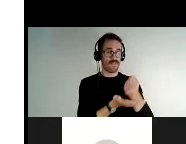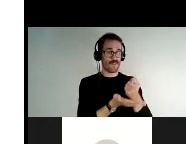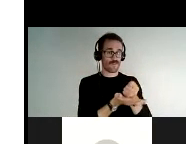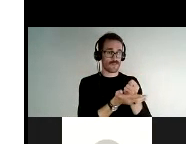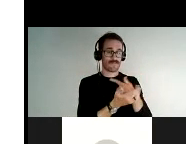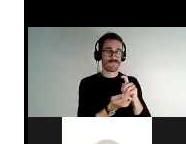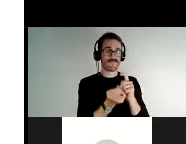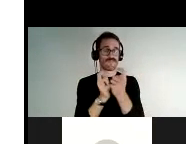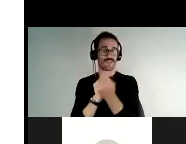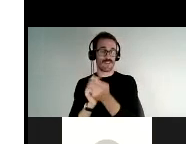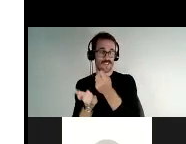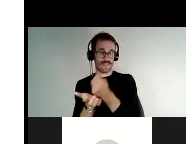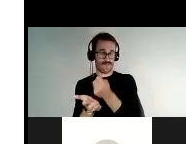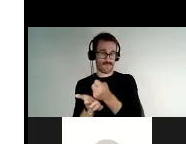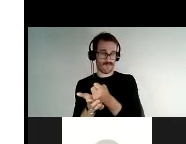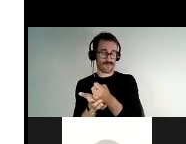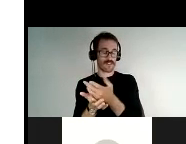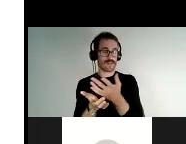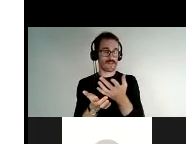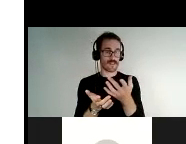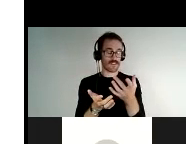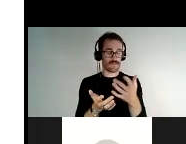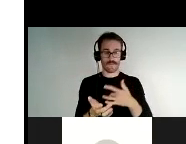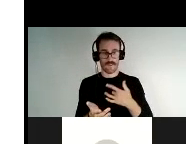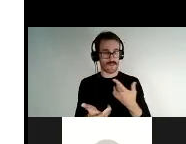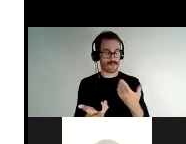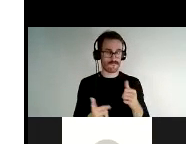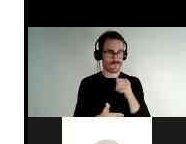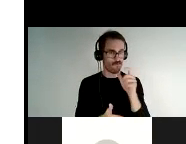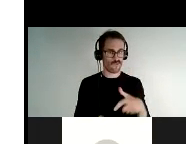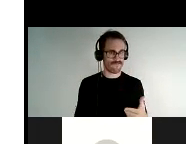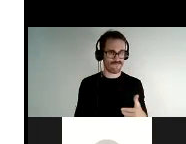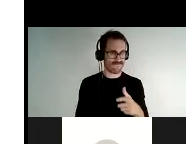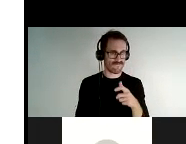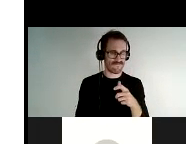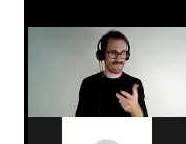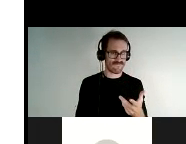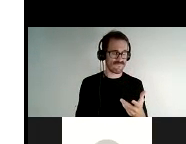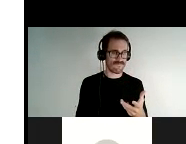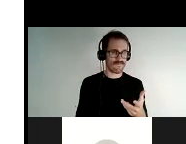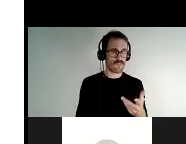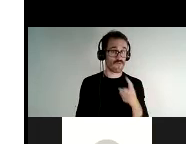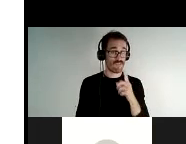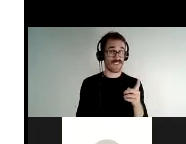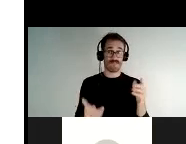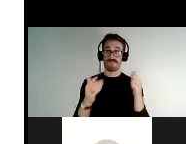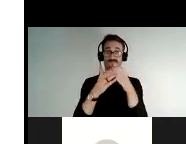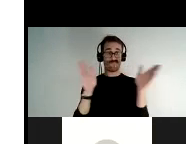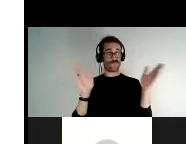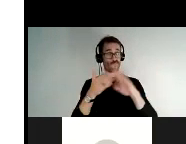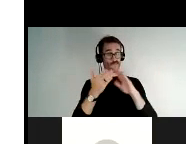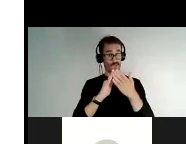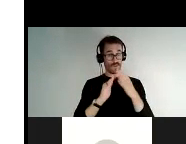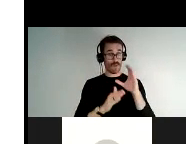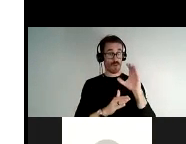that's necessary. And the belief within the broader community is certainly that conversion